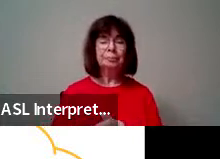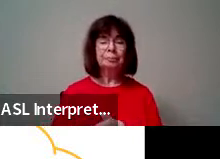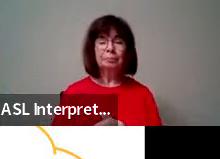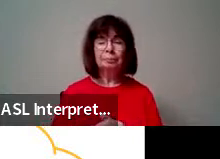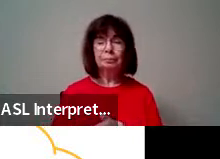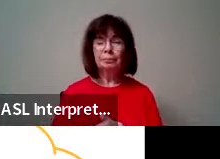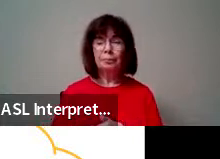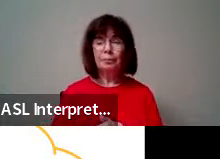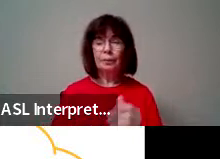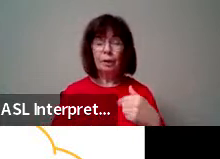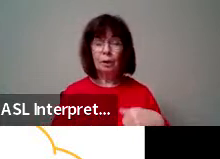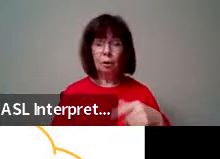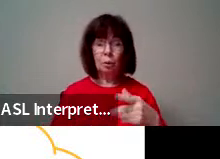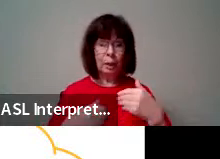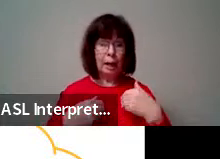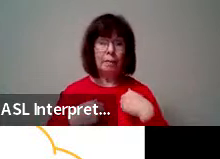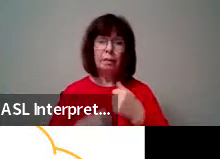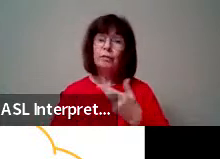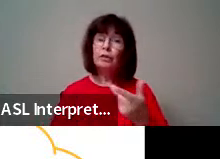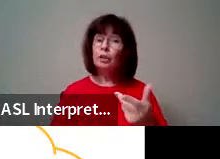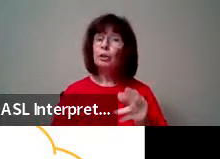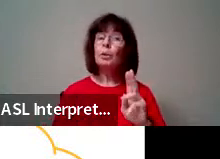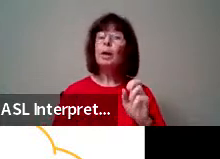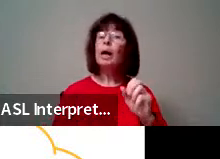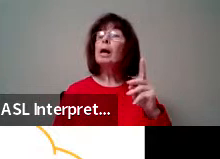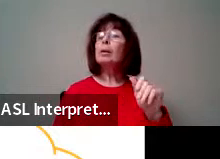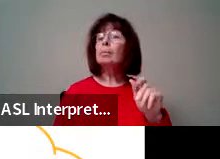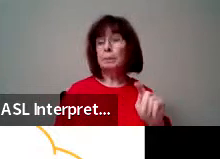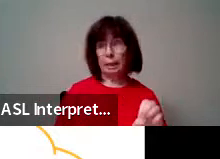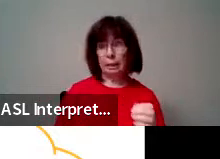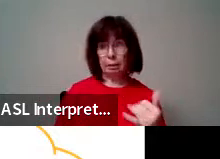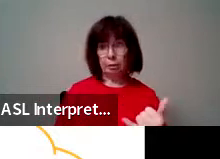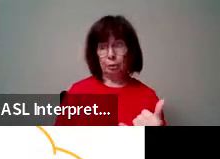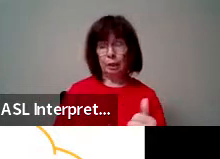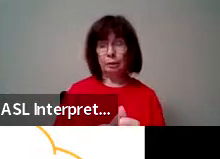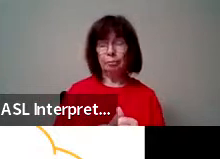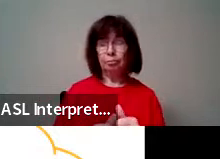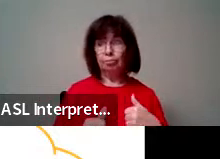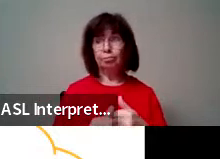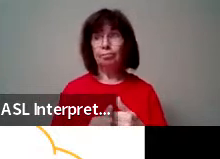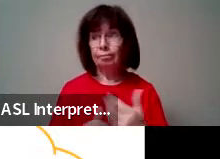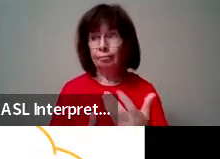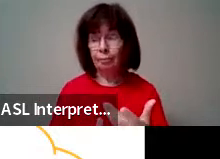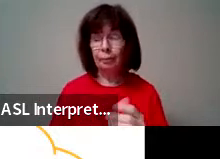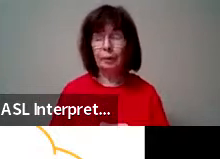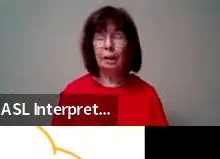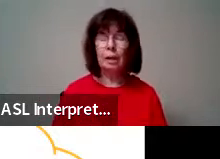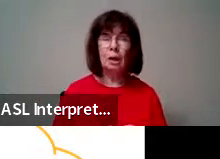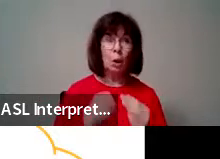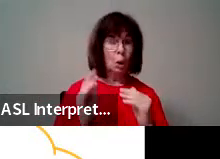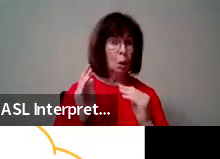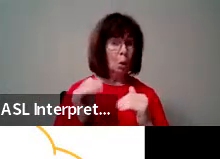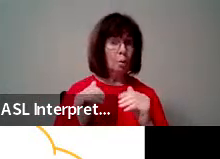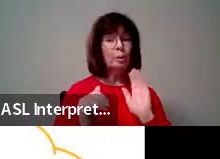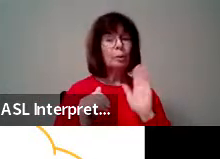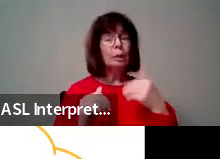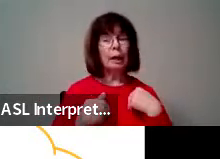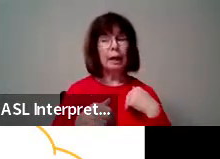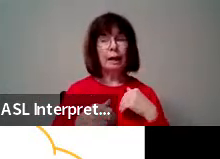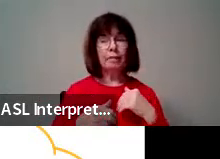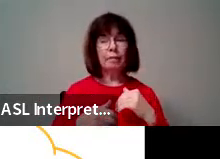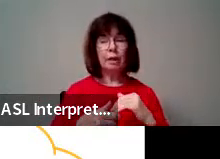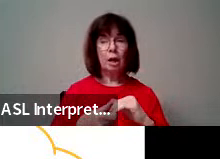We have a few updates for you tonight. Hopefully, we also will have partner